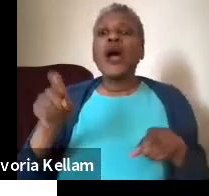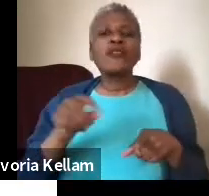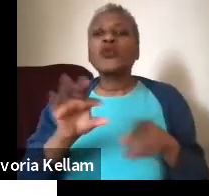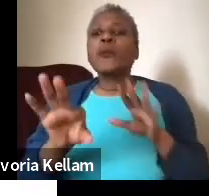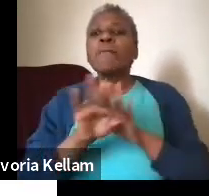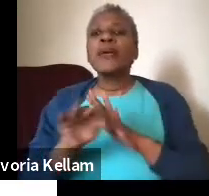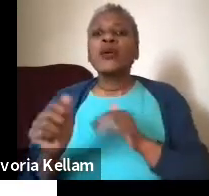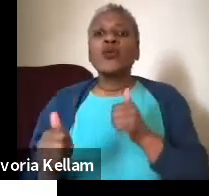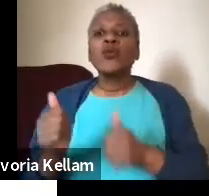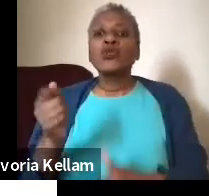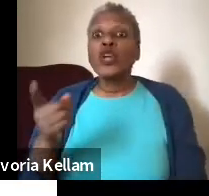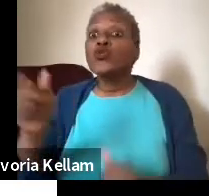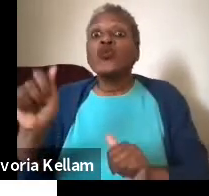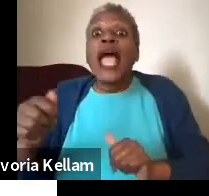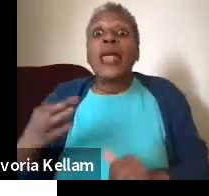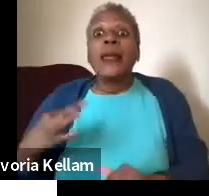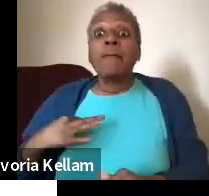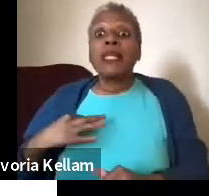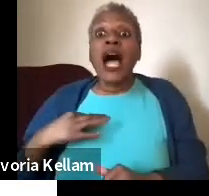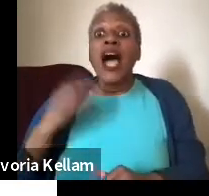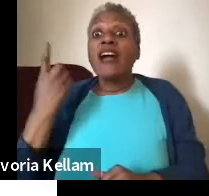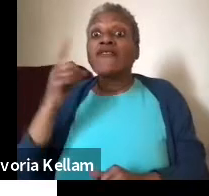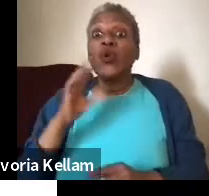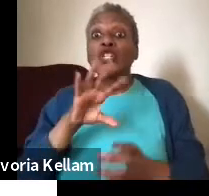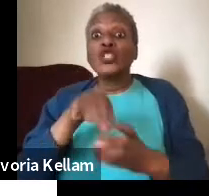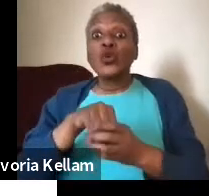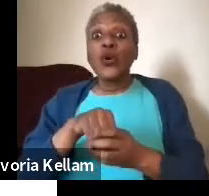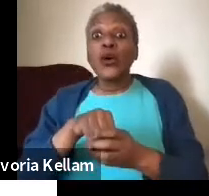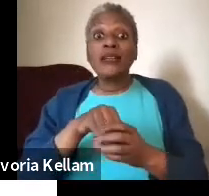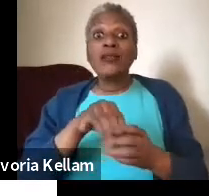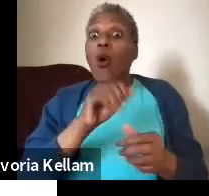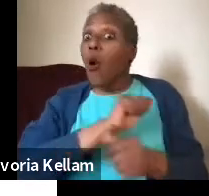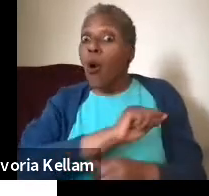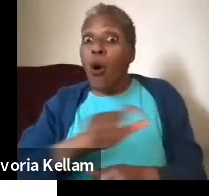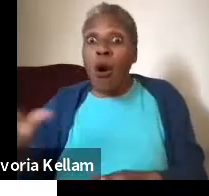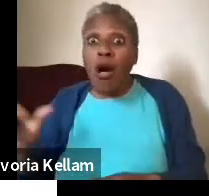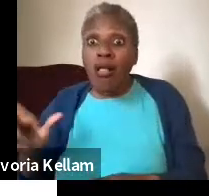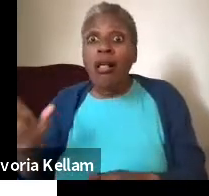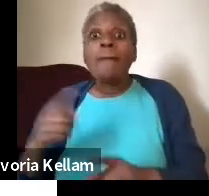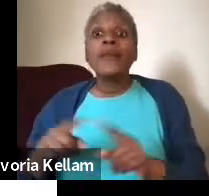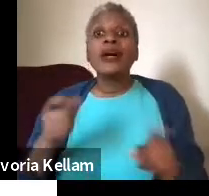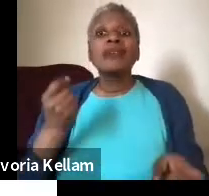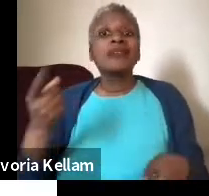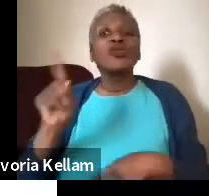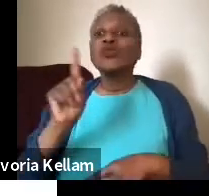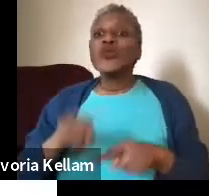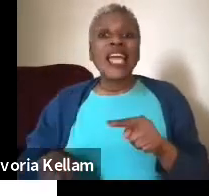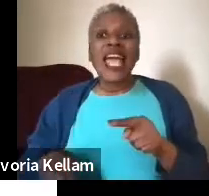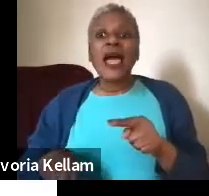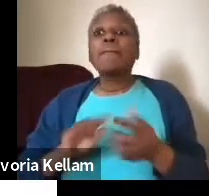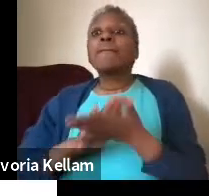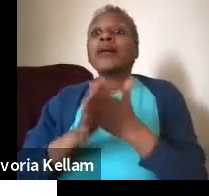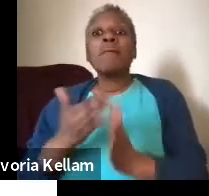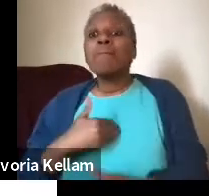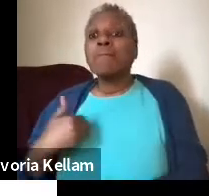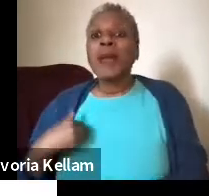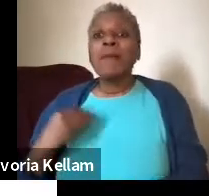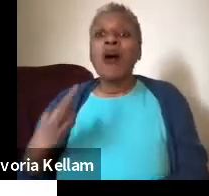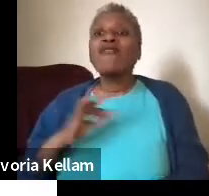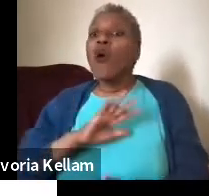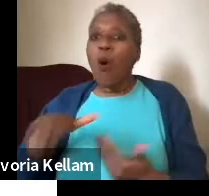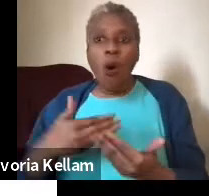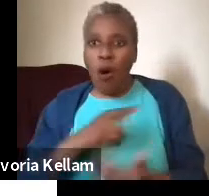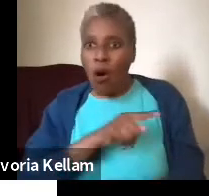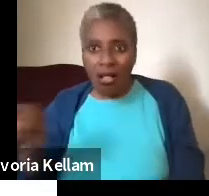may apply to all of them if you wish, but you can only be seated on one council, even if you win a seat